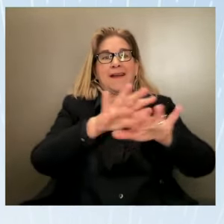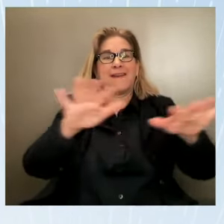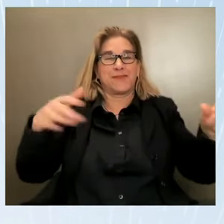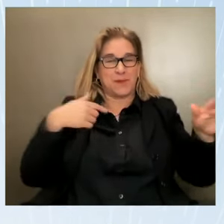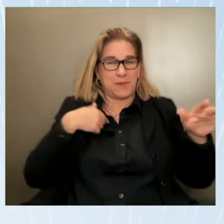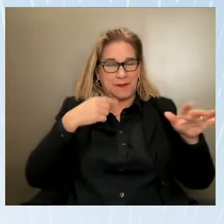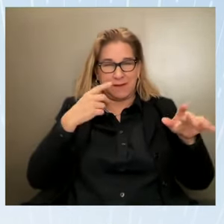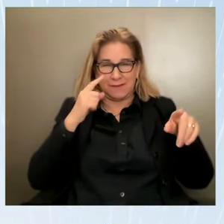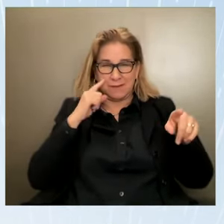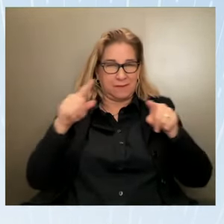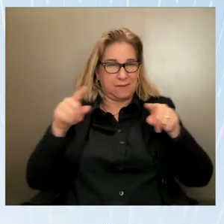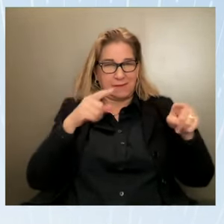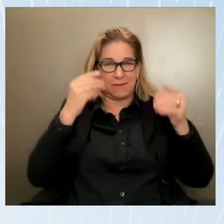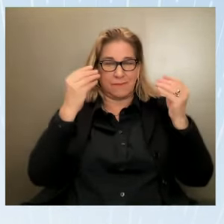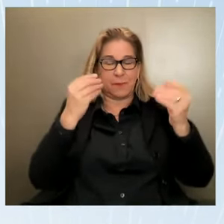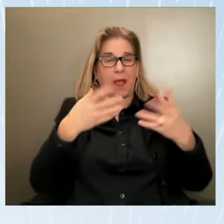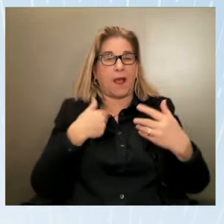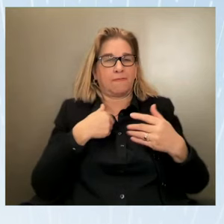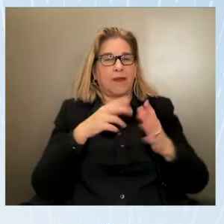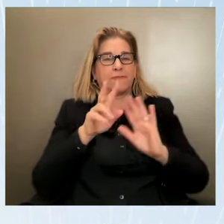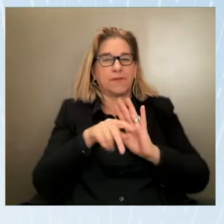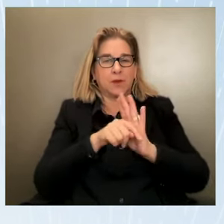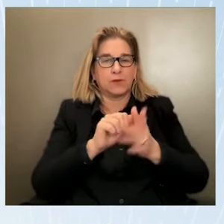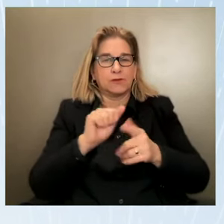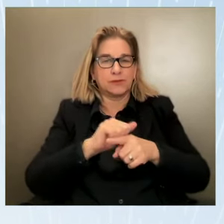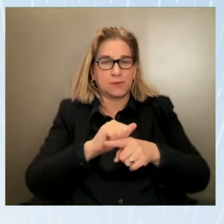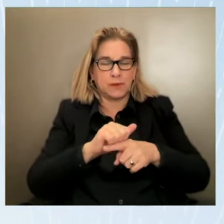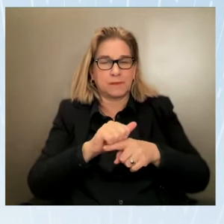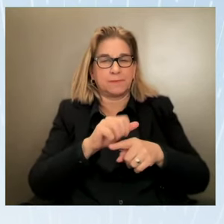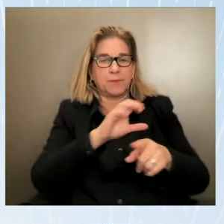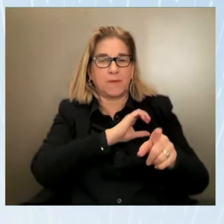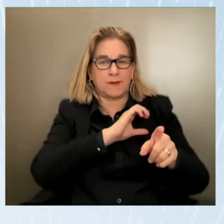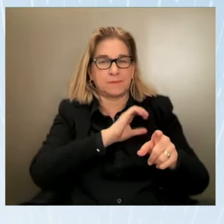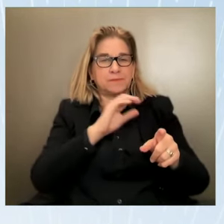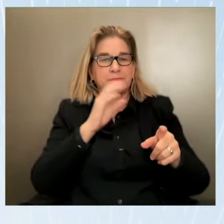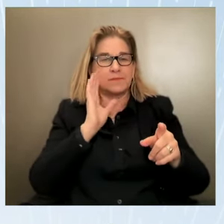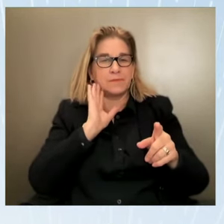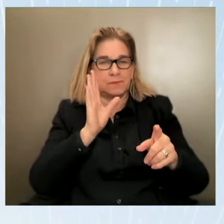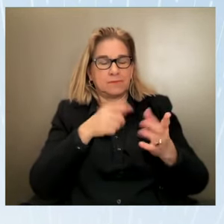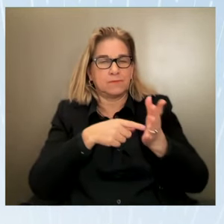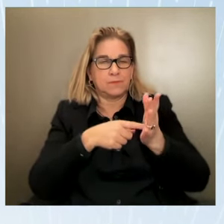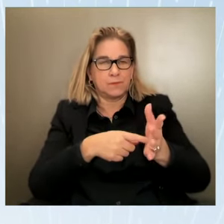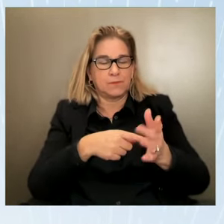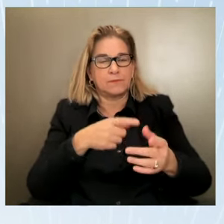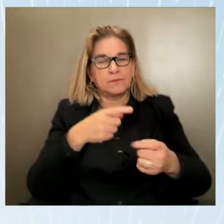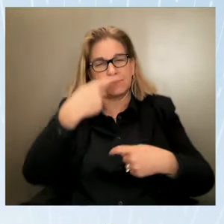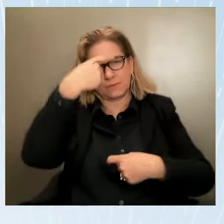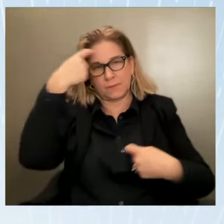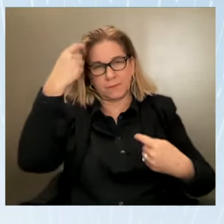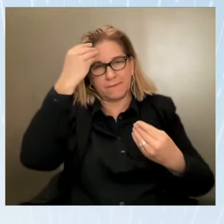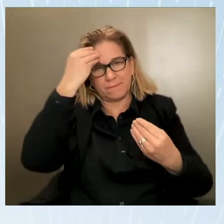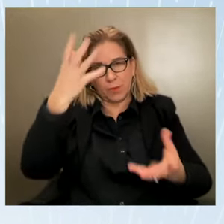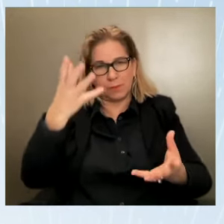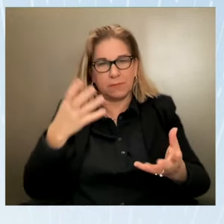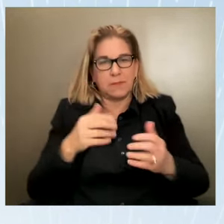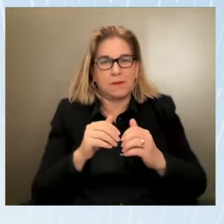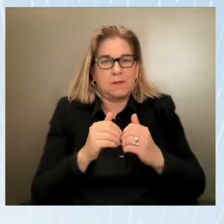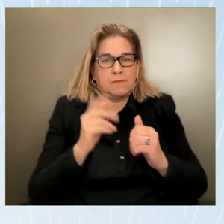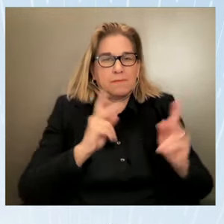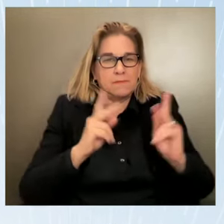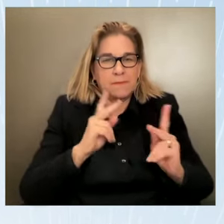highlight trauma-informed approaches and best practices for assisting victims of human trafficking, sexual